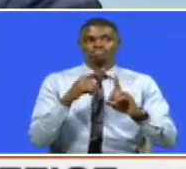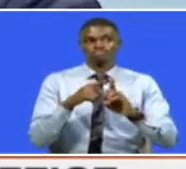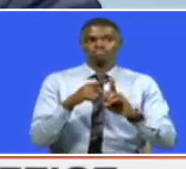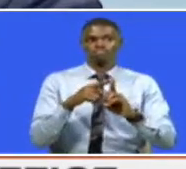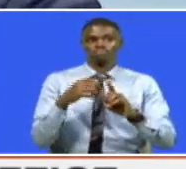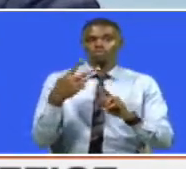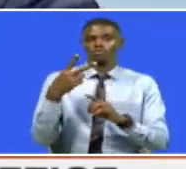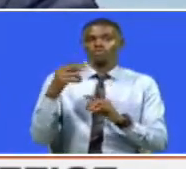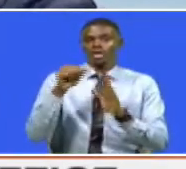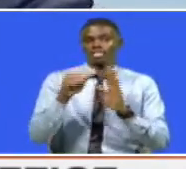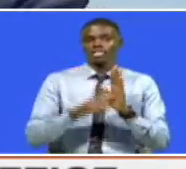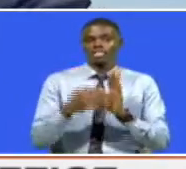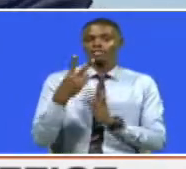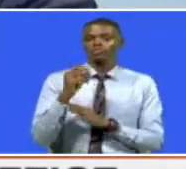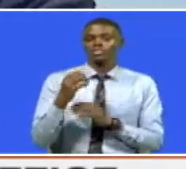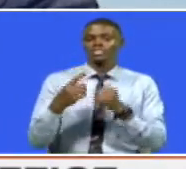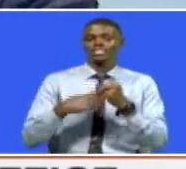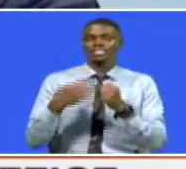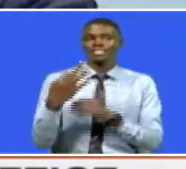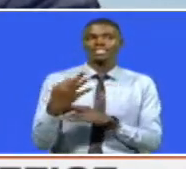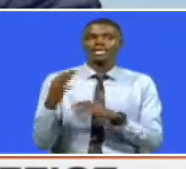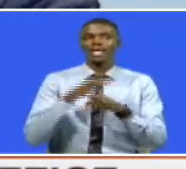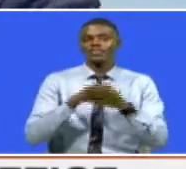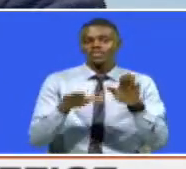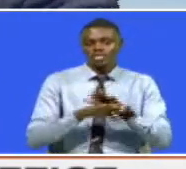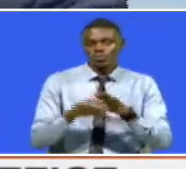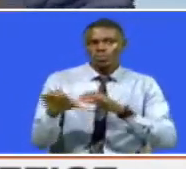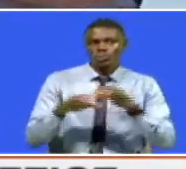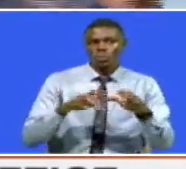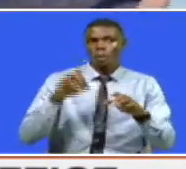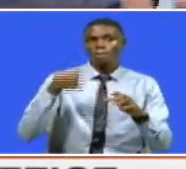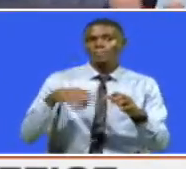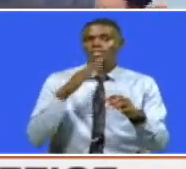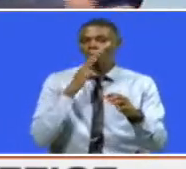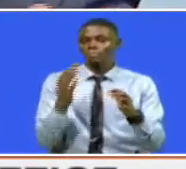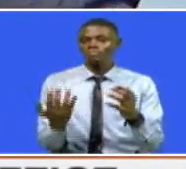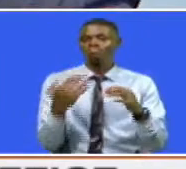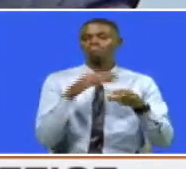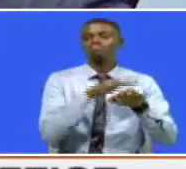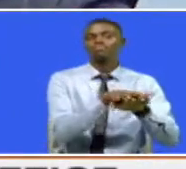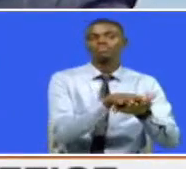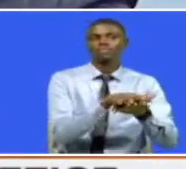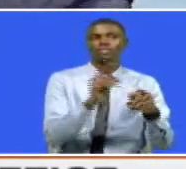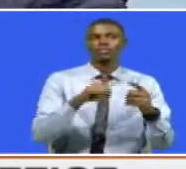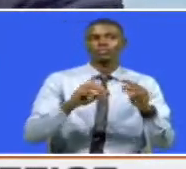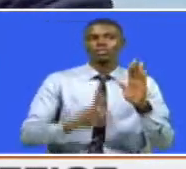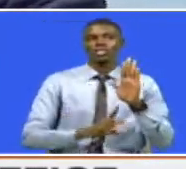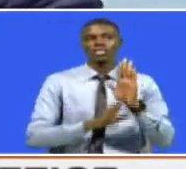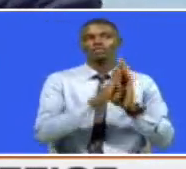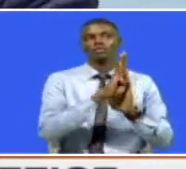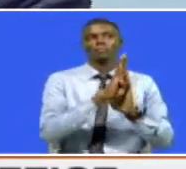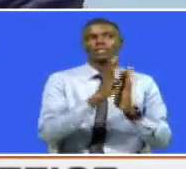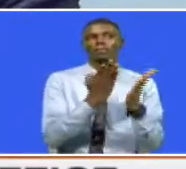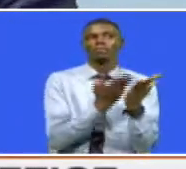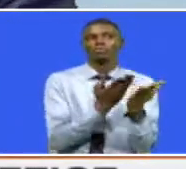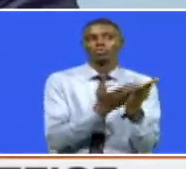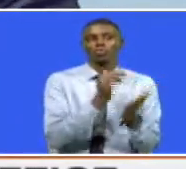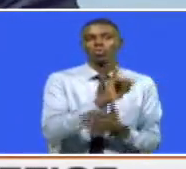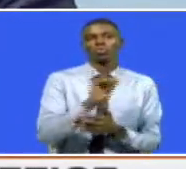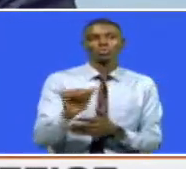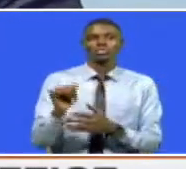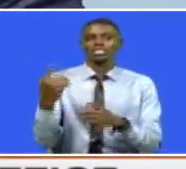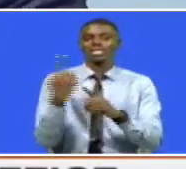on the Agenda 2063. Everything that we do must be aligned to the development propositions at those